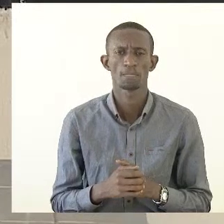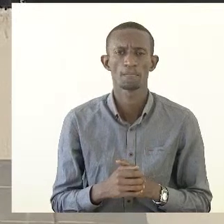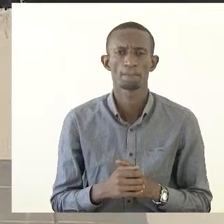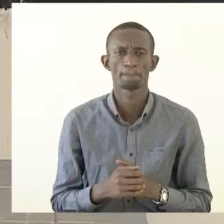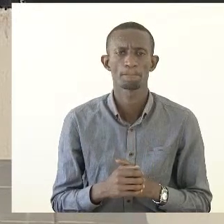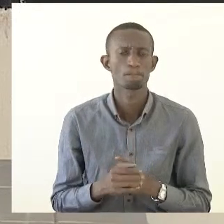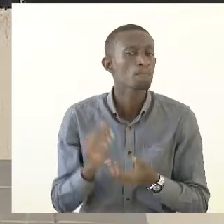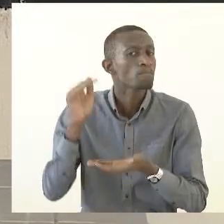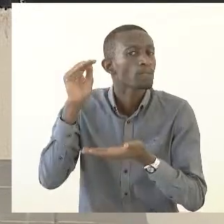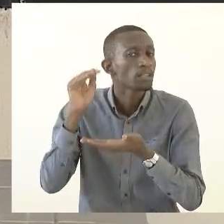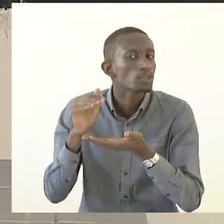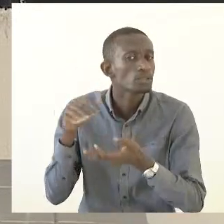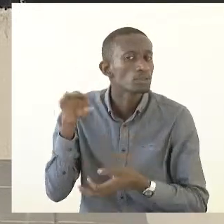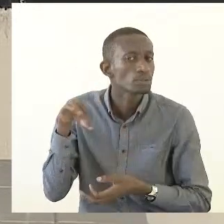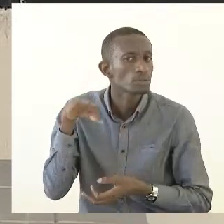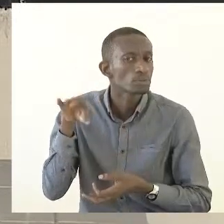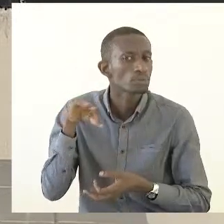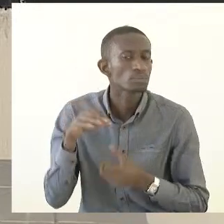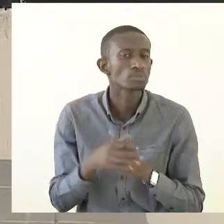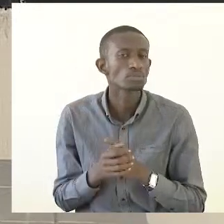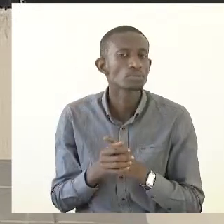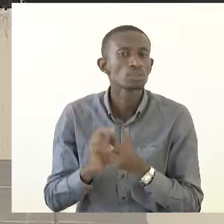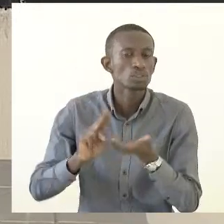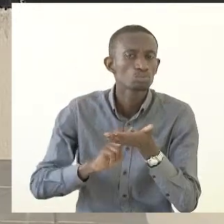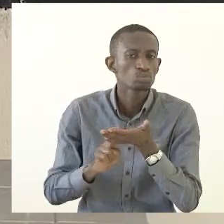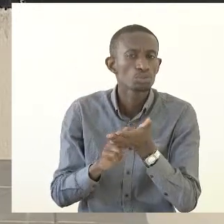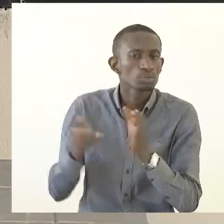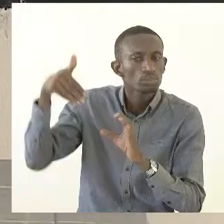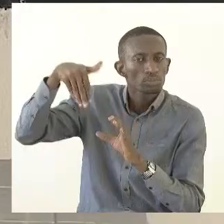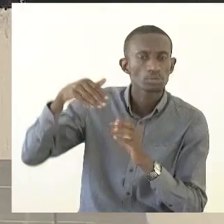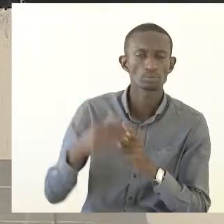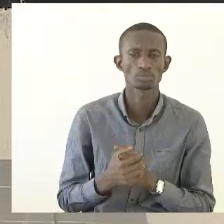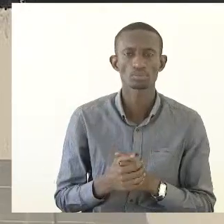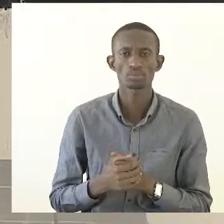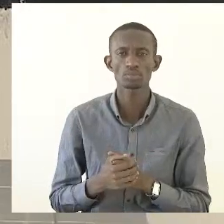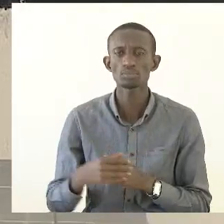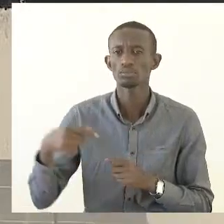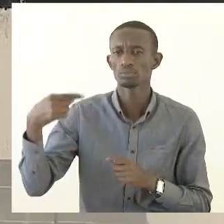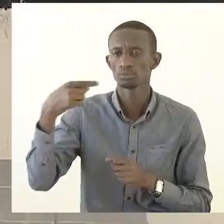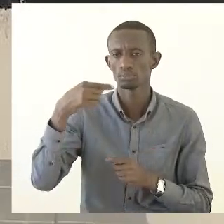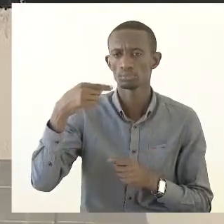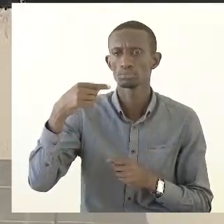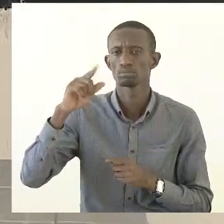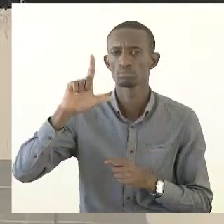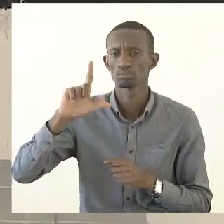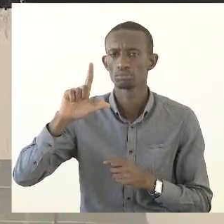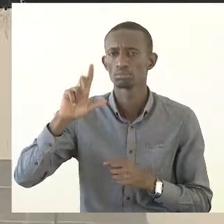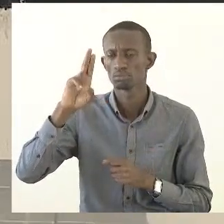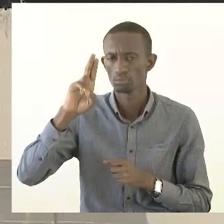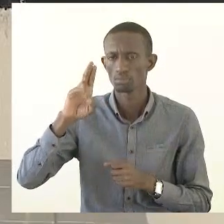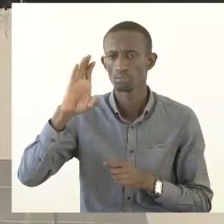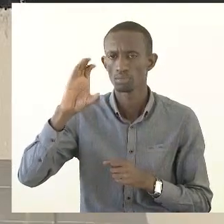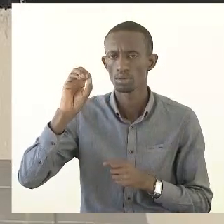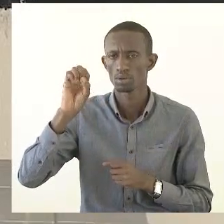So the reducing sugars, we used the glucose as an example of reducing sugars. How do you know that the